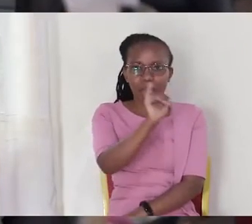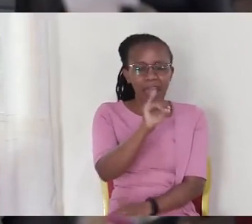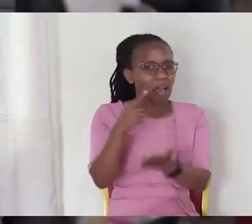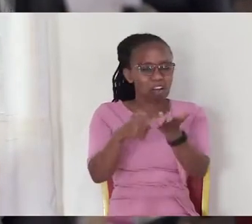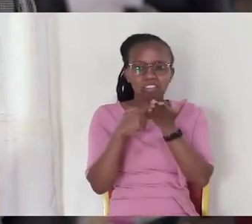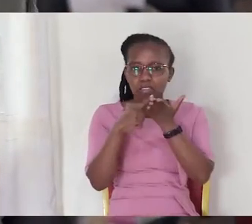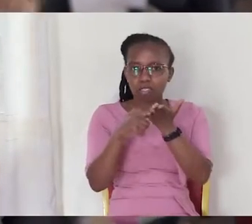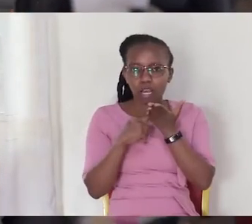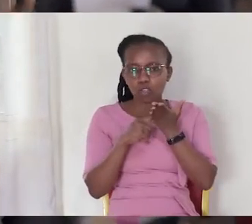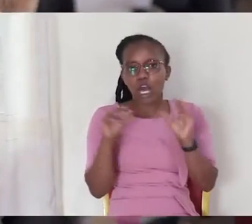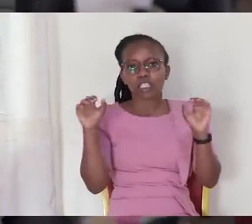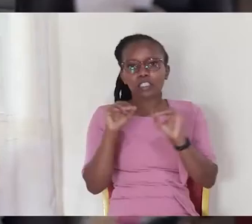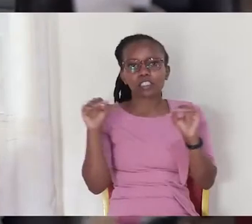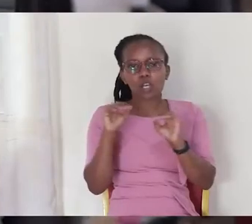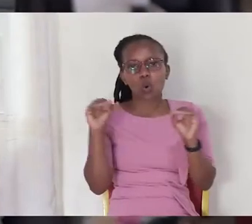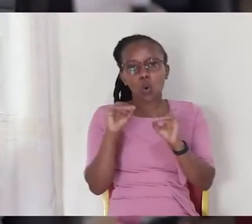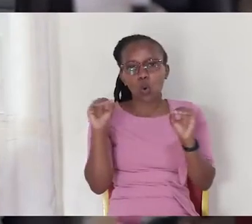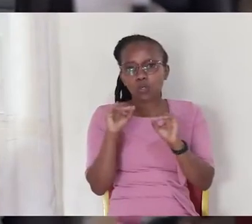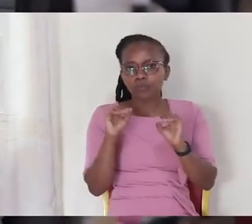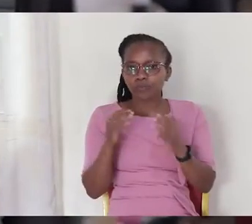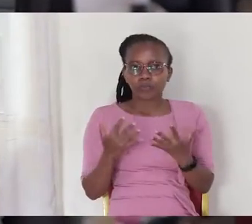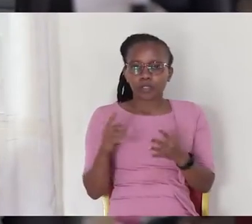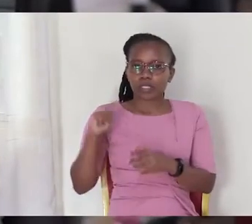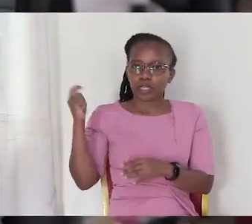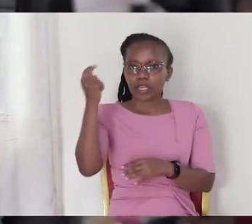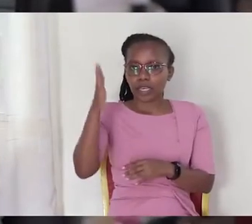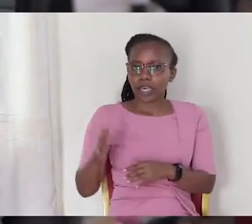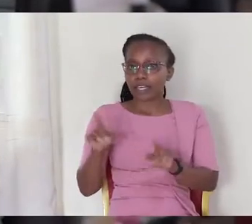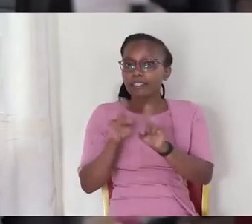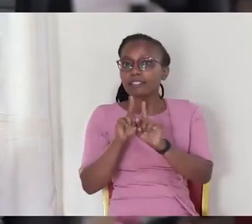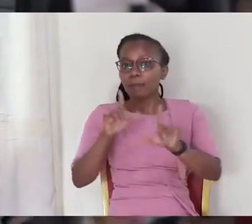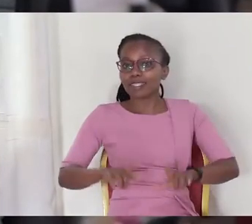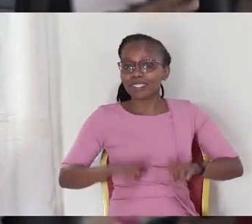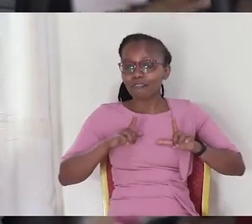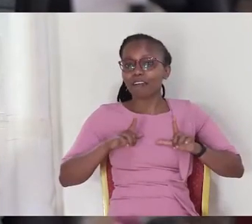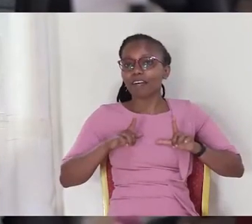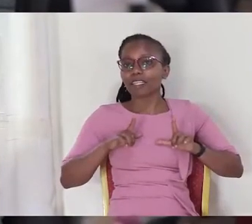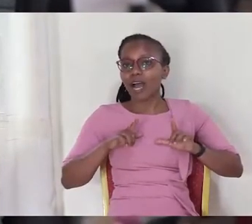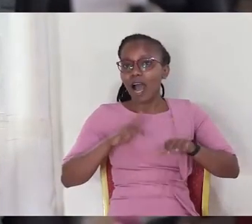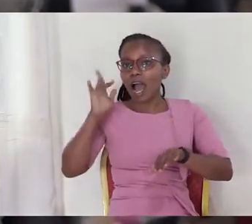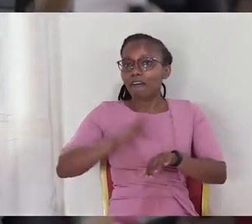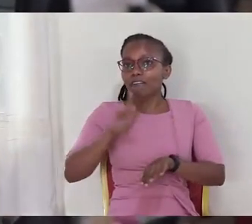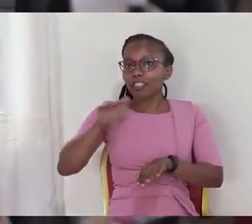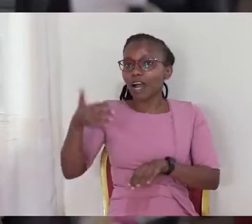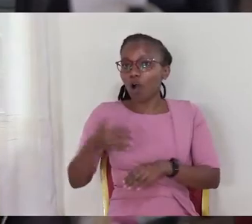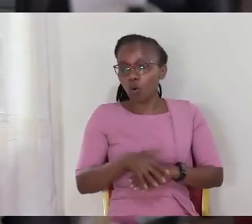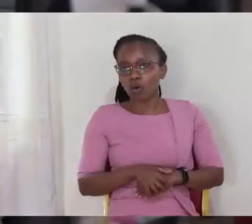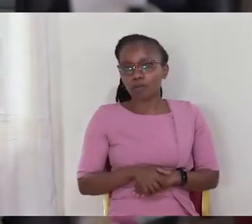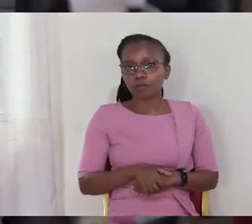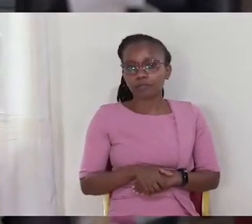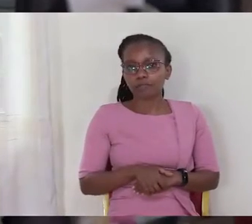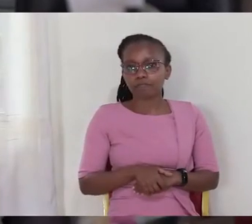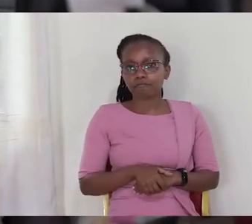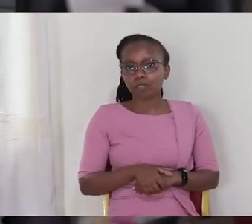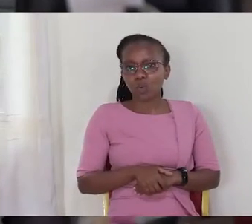about, yeah, just discussing what Kenyans and also victims went through. So I think also this culture of selective